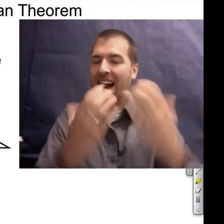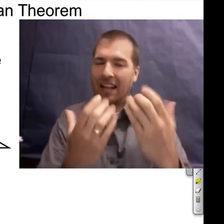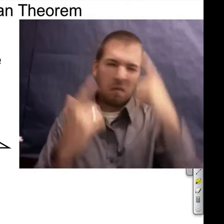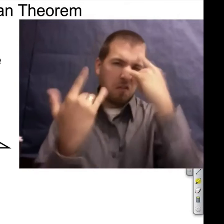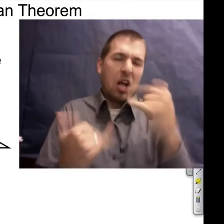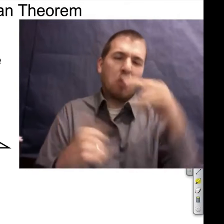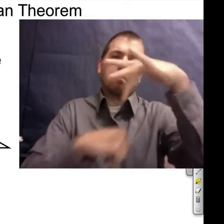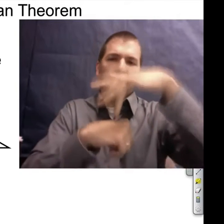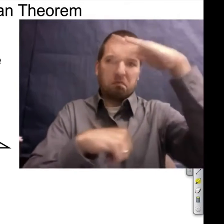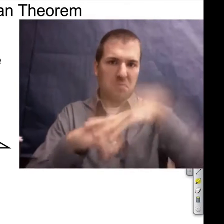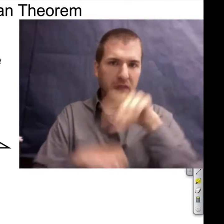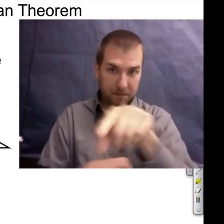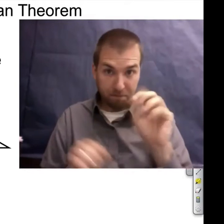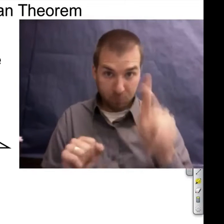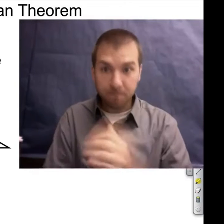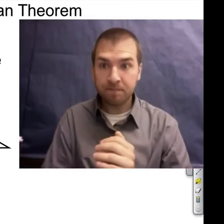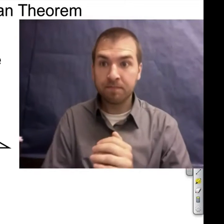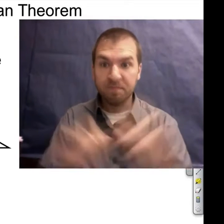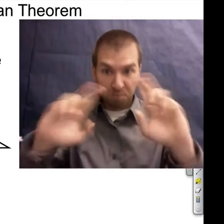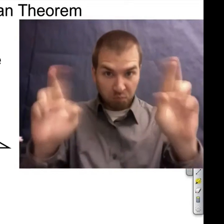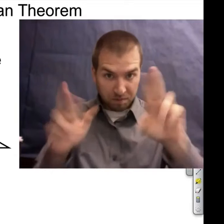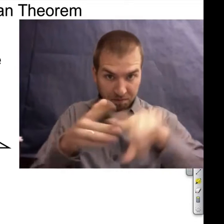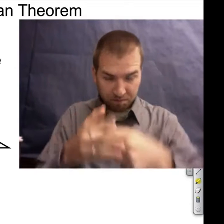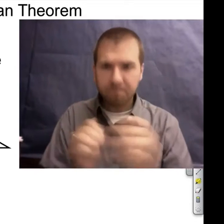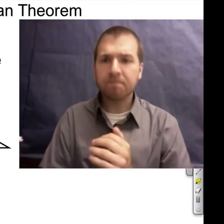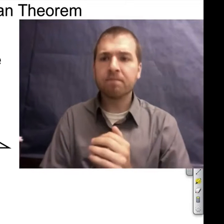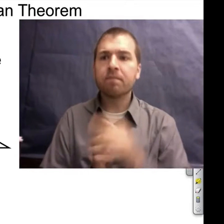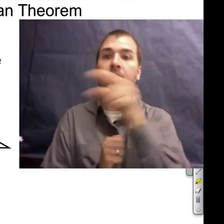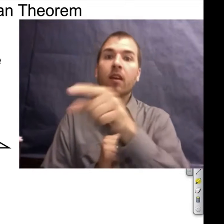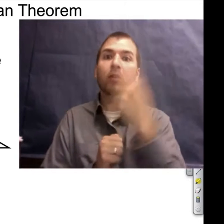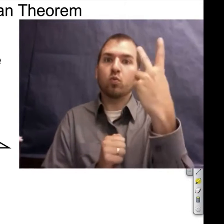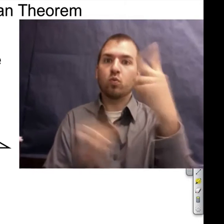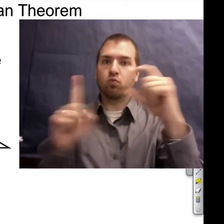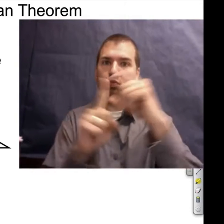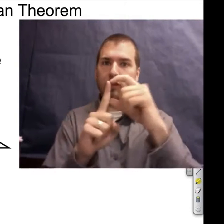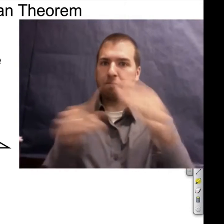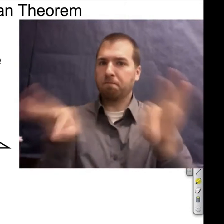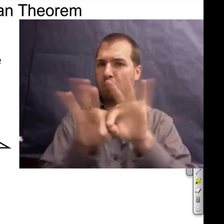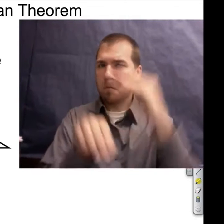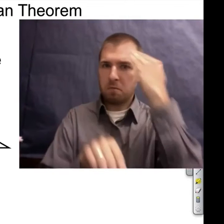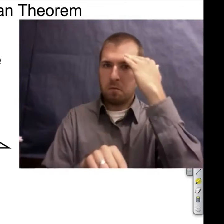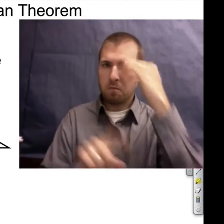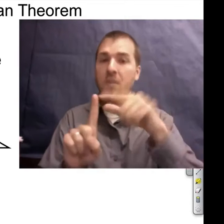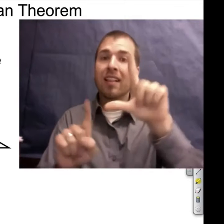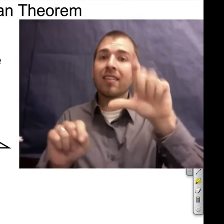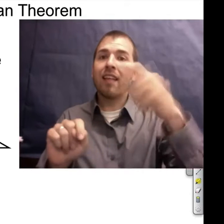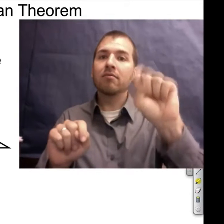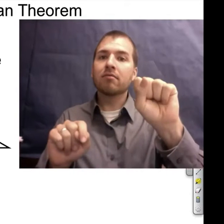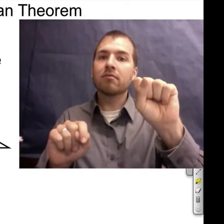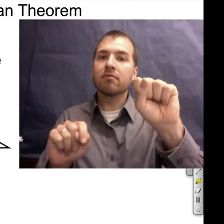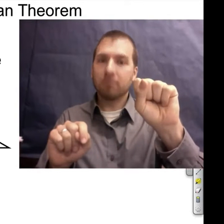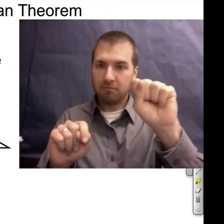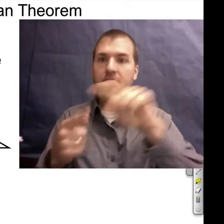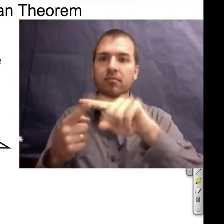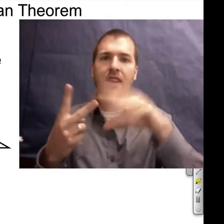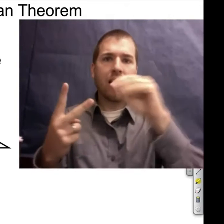class. More advanced class that would go a little bit more in depth than what we're going to talk about today. So there's two